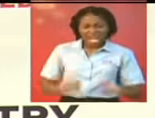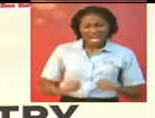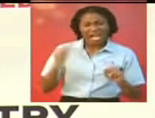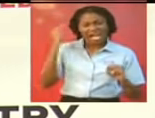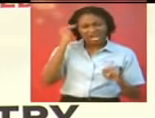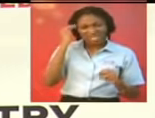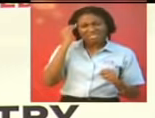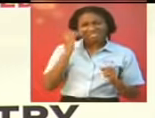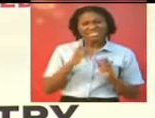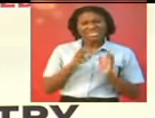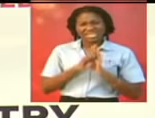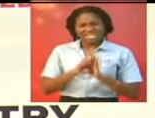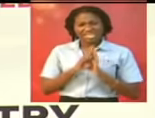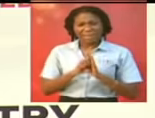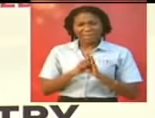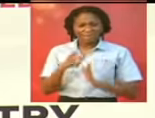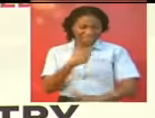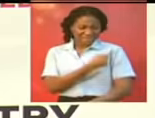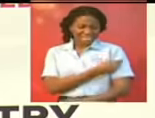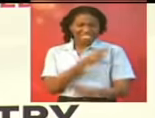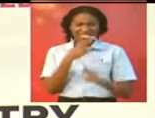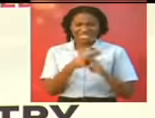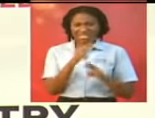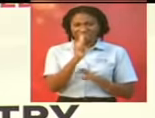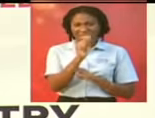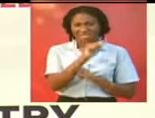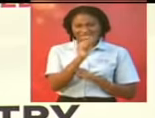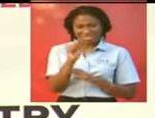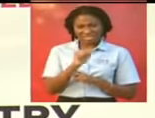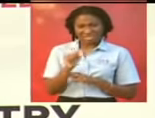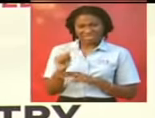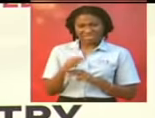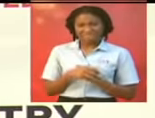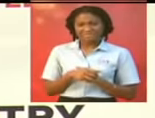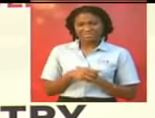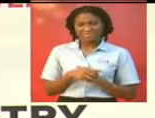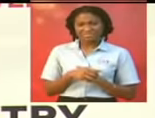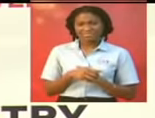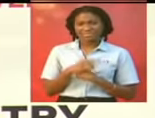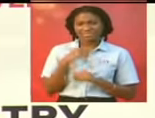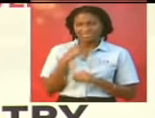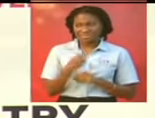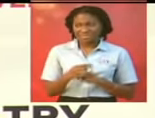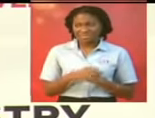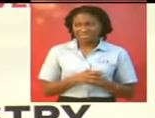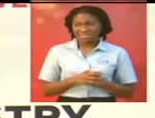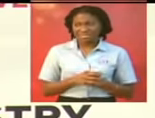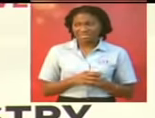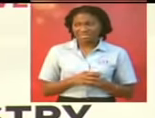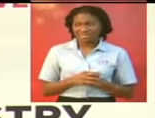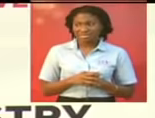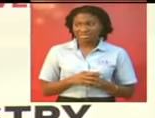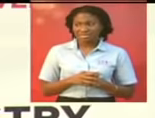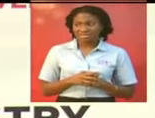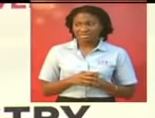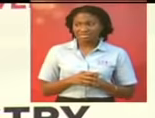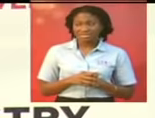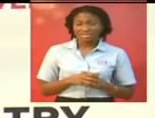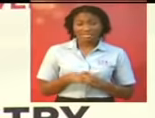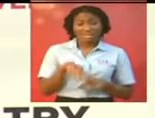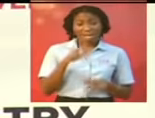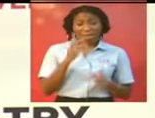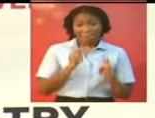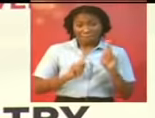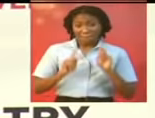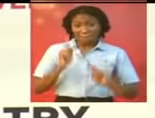example, AstraZeneca, which provides evidence to suggest that the risk of infection, actually being infected, decreases by